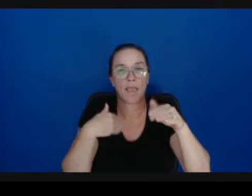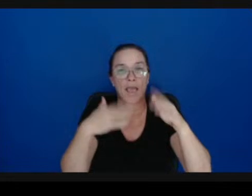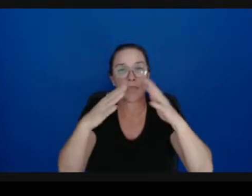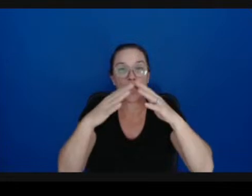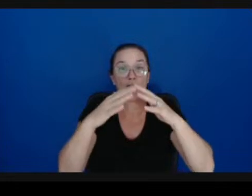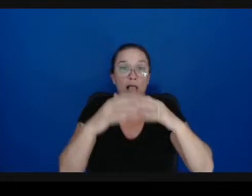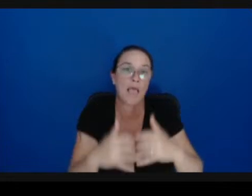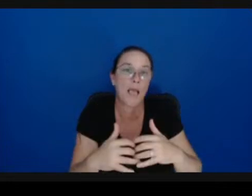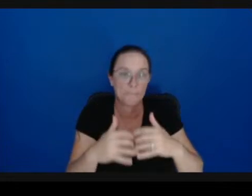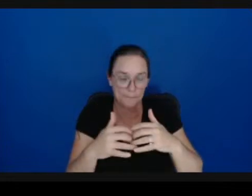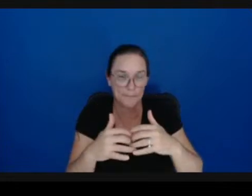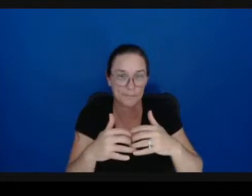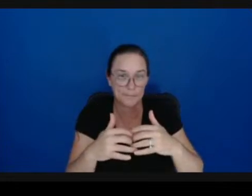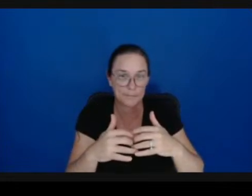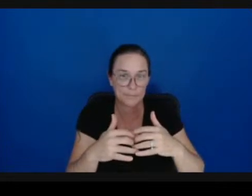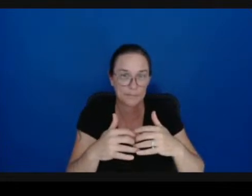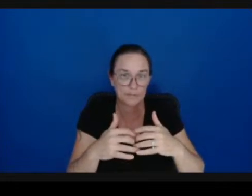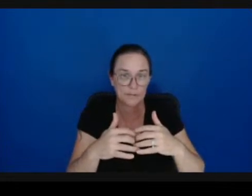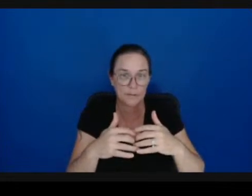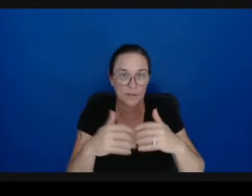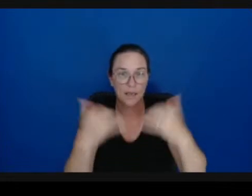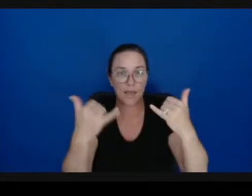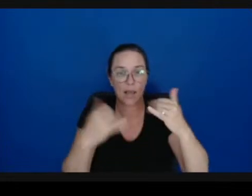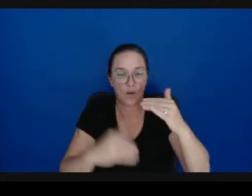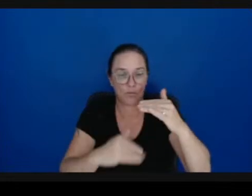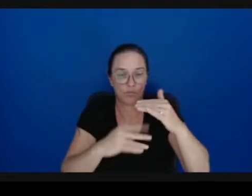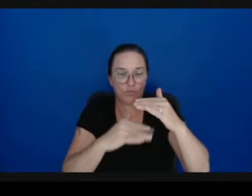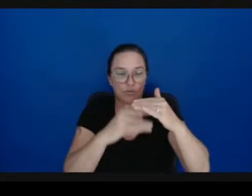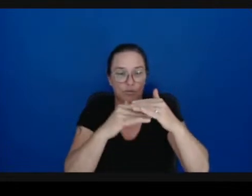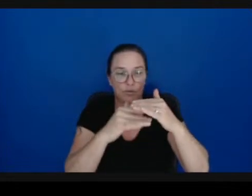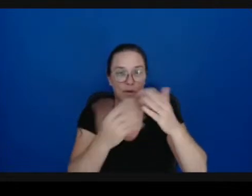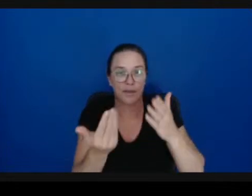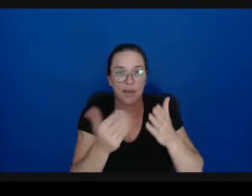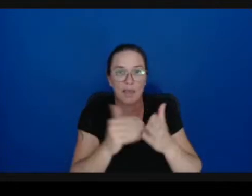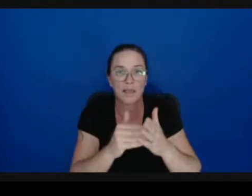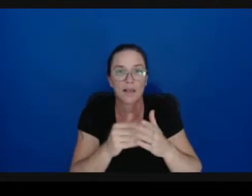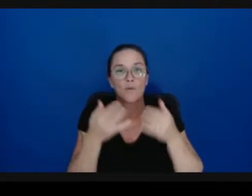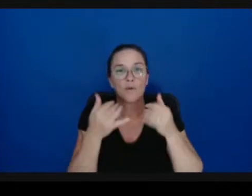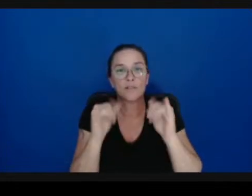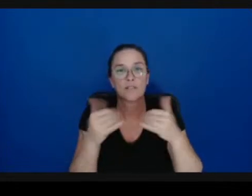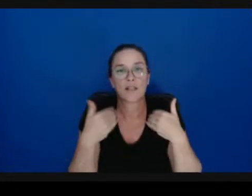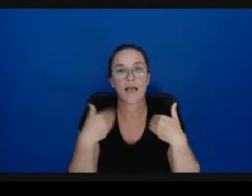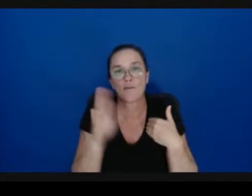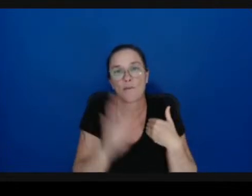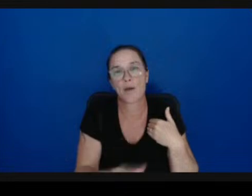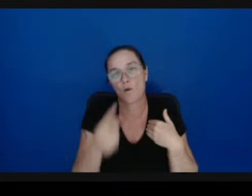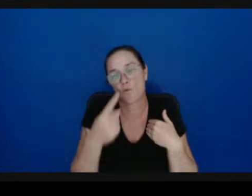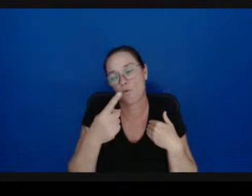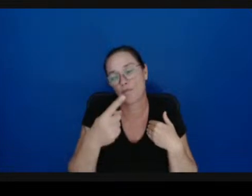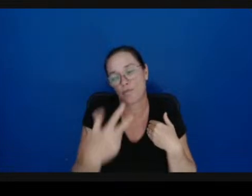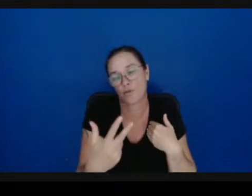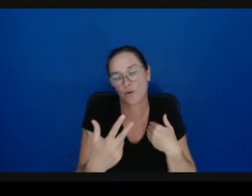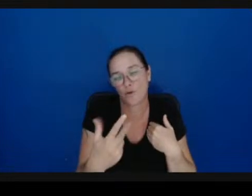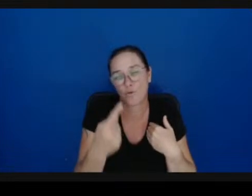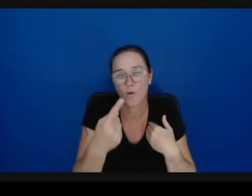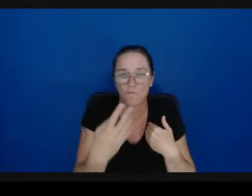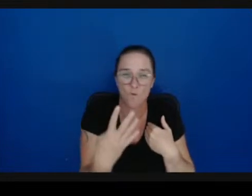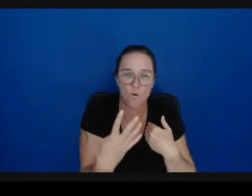collapse. We've refilled a lot of that with lava through here. But still, we only have about one quarter to one third of the